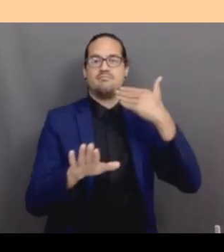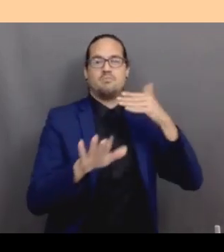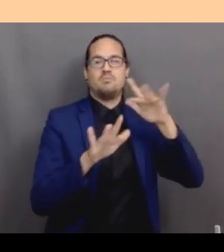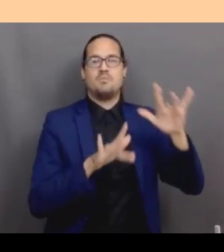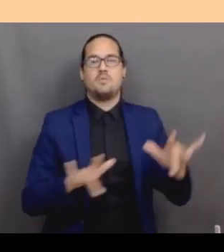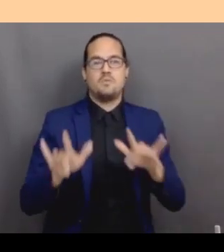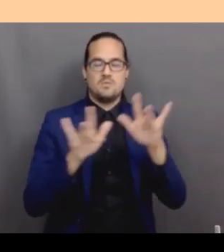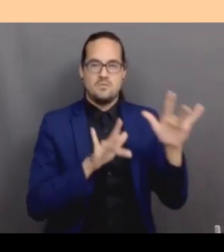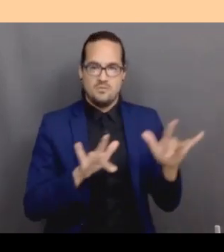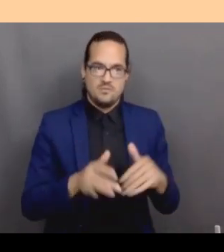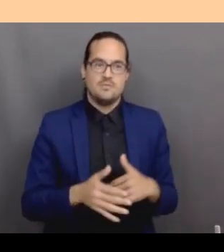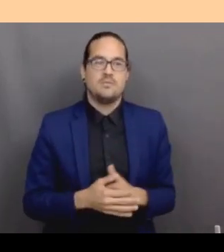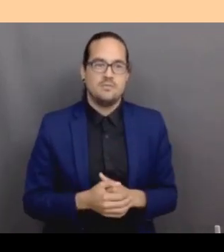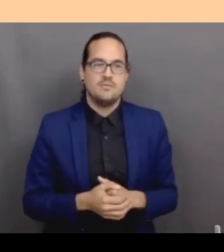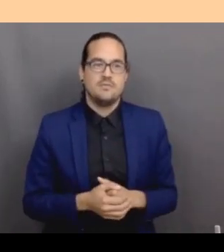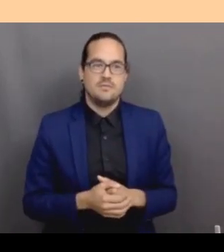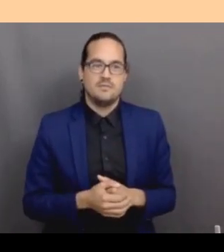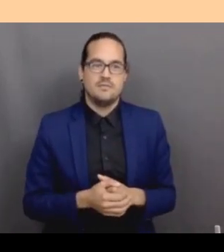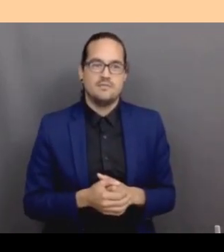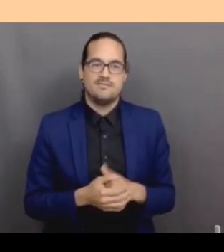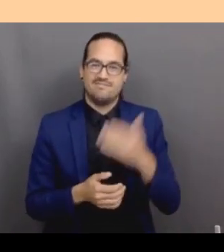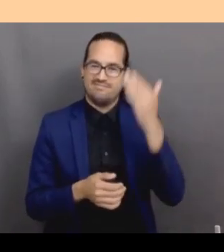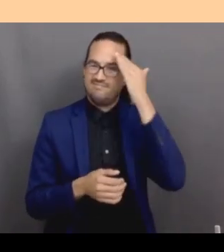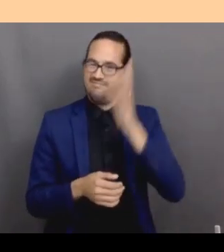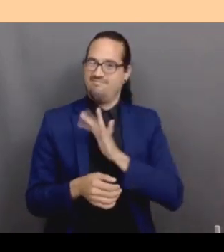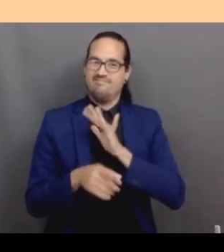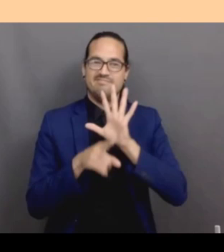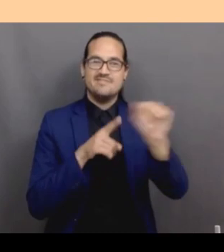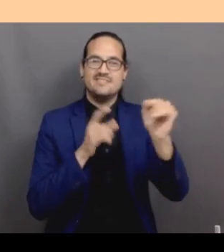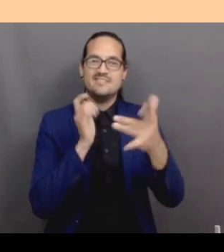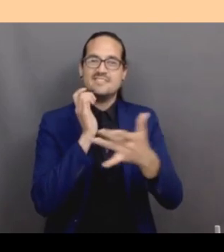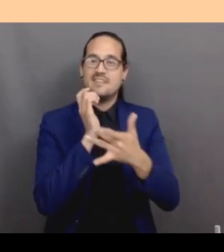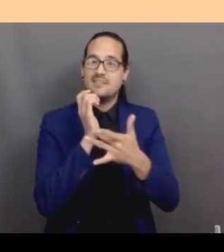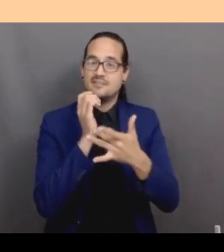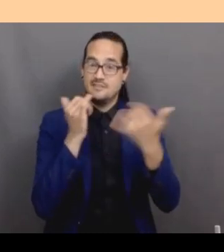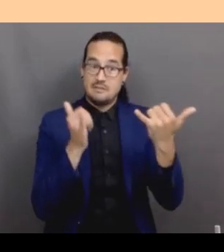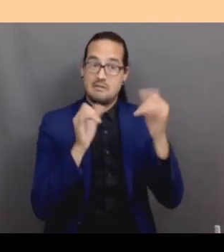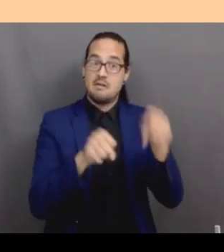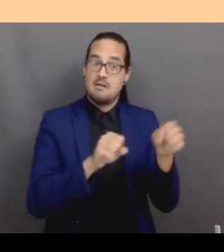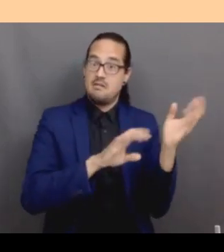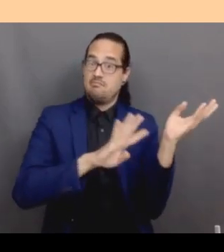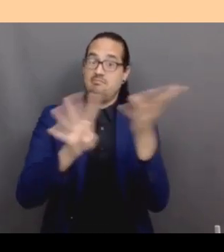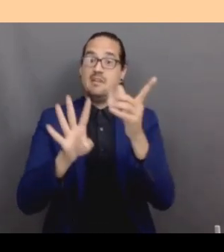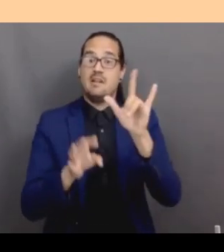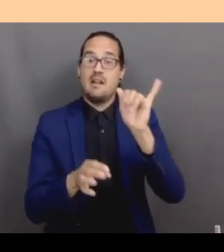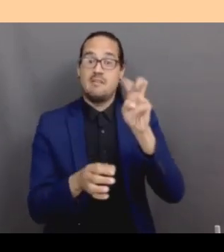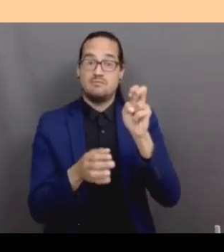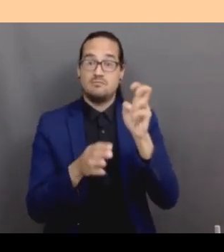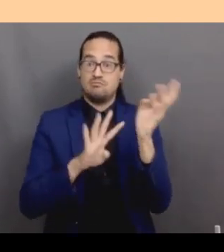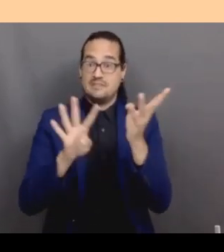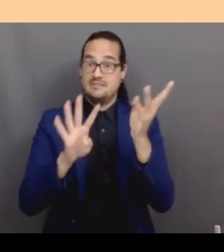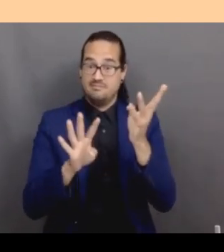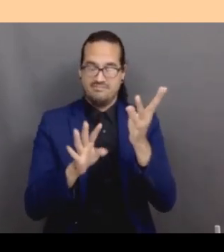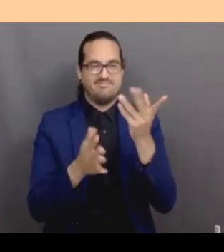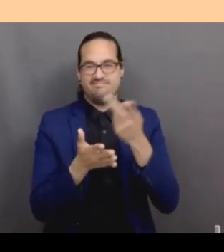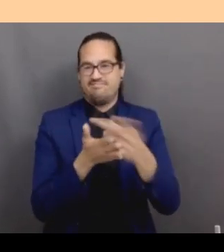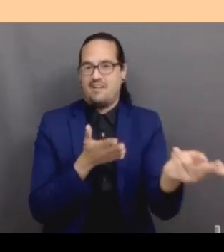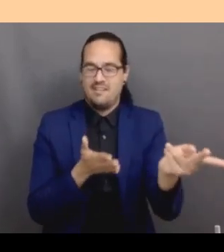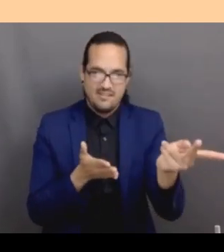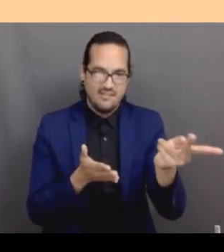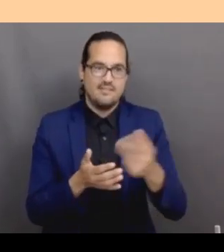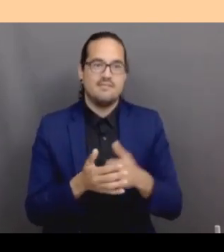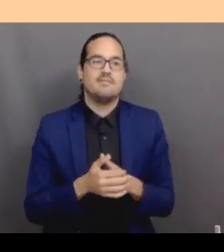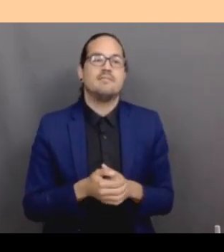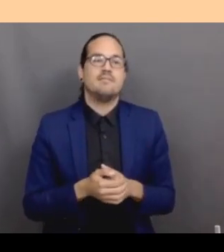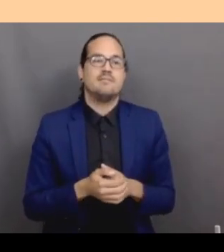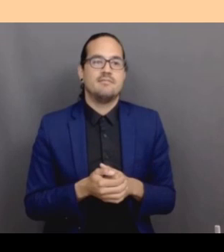live streams can fail. And we didn't want a technical difficulty to get in the way of you hearing this important conversation this evening. So I